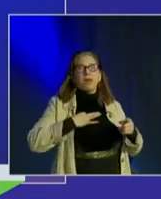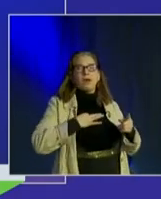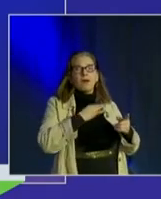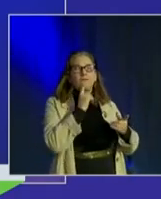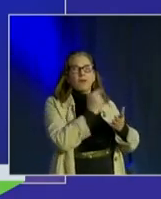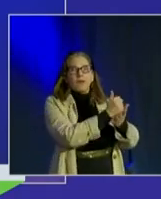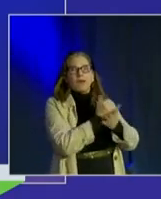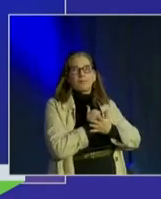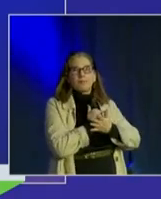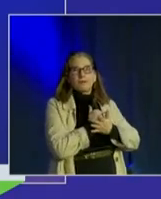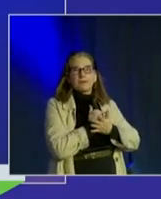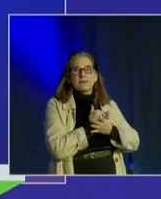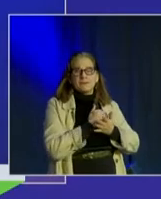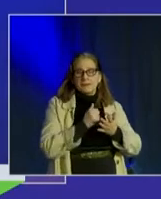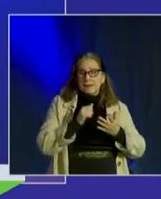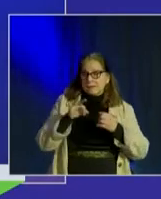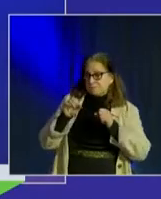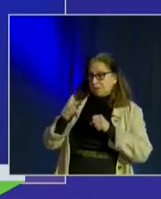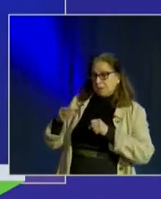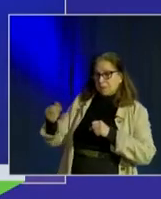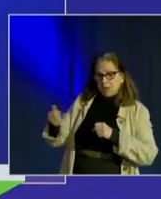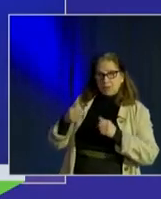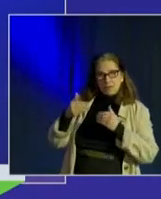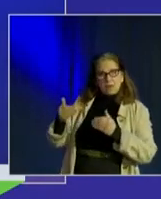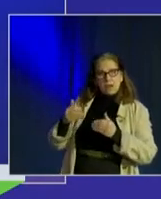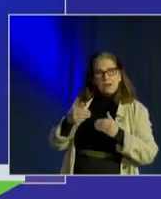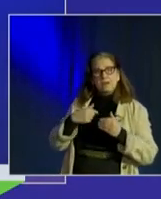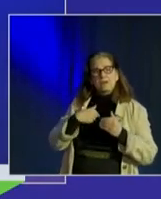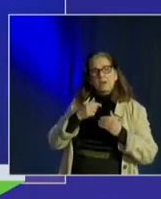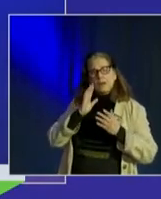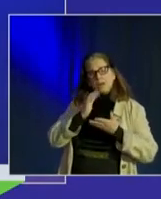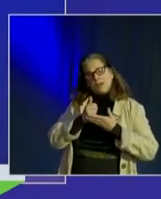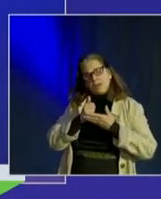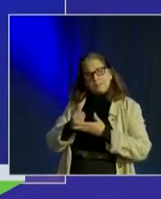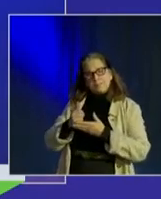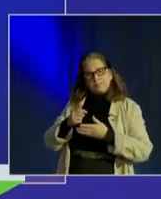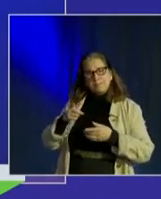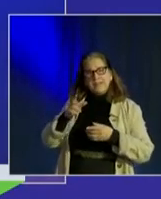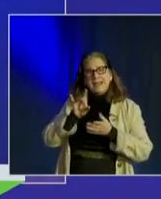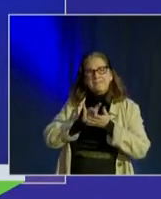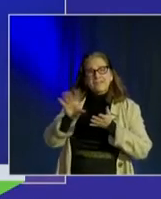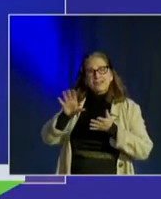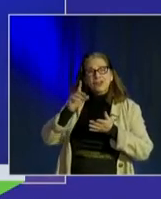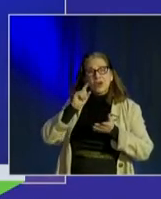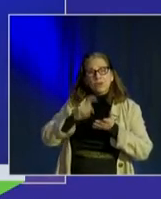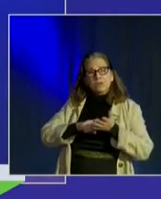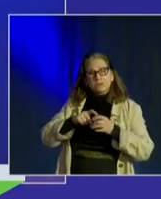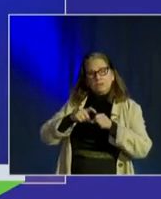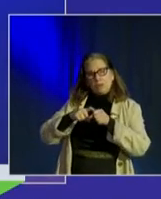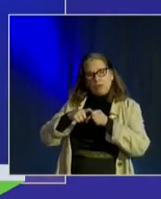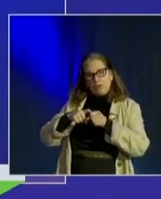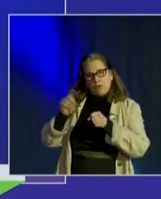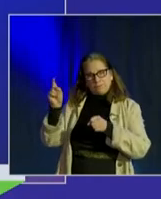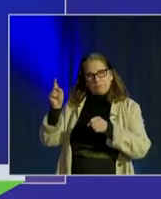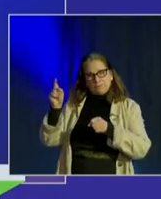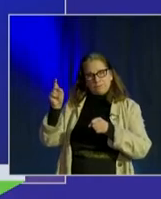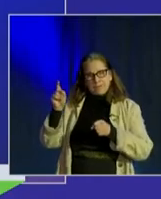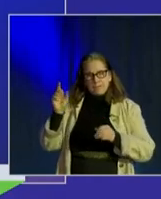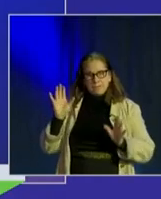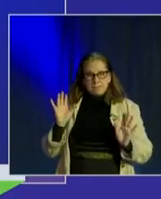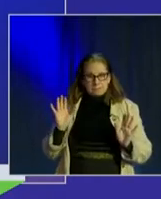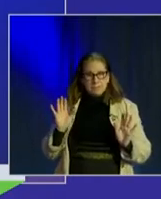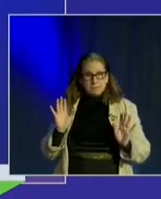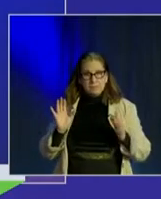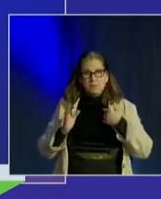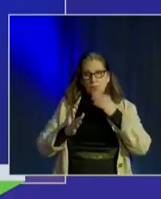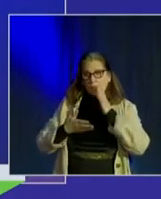these moratoriums go away, everybody will be applying at the same time. And then we will be